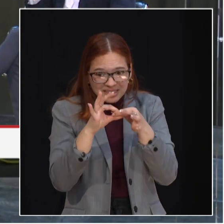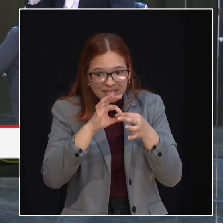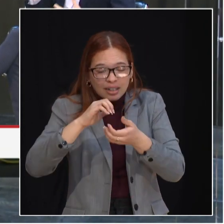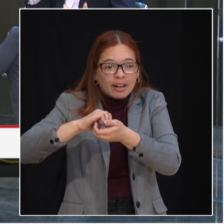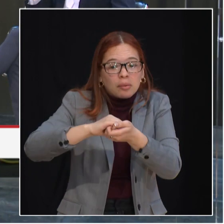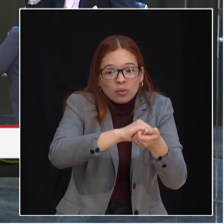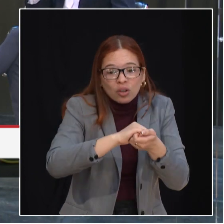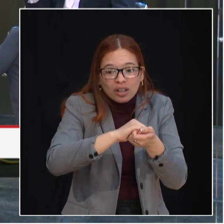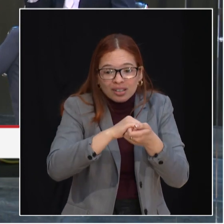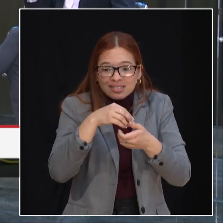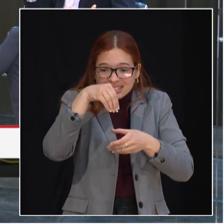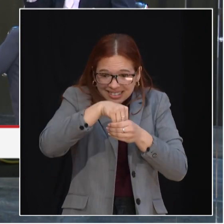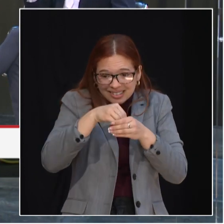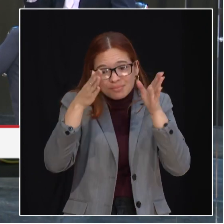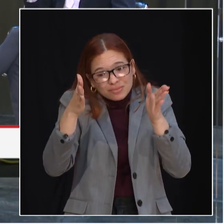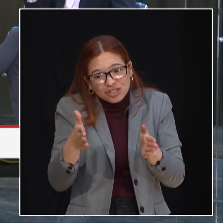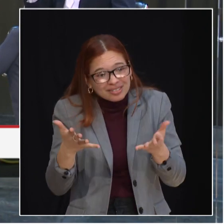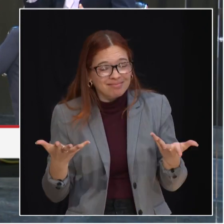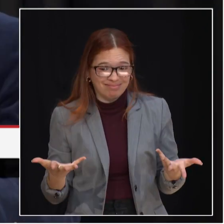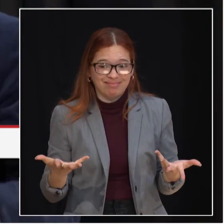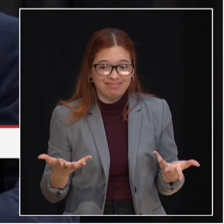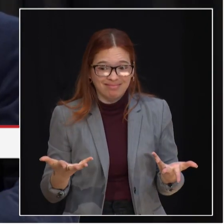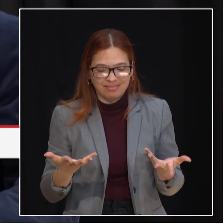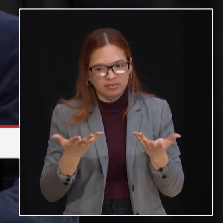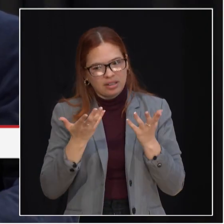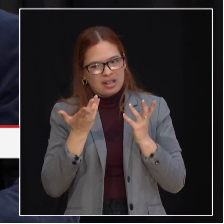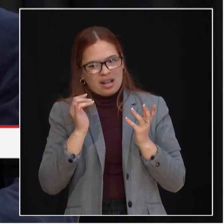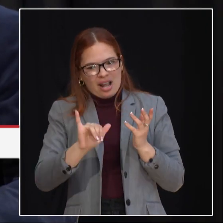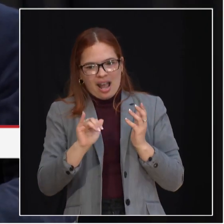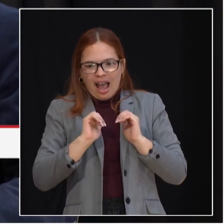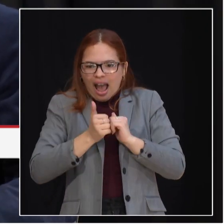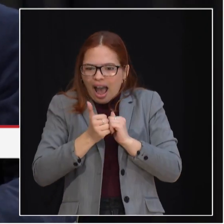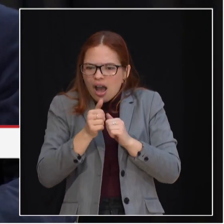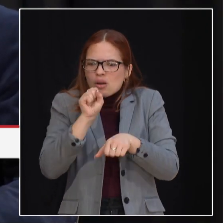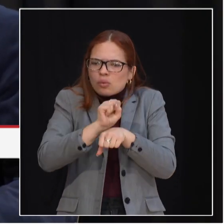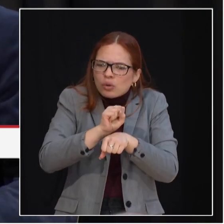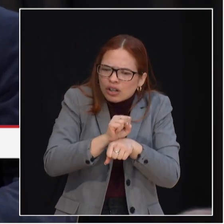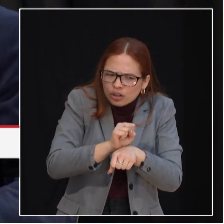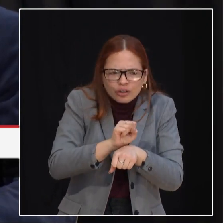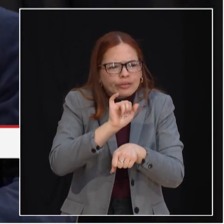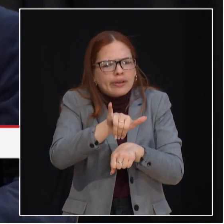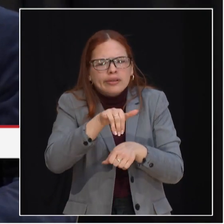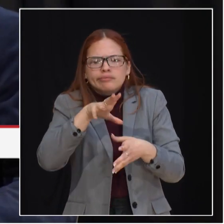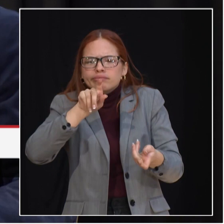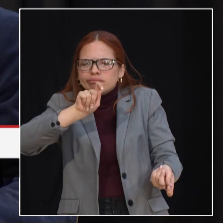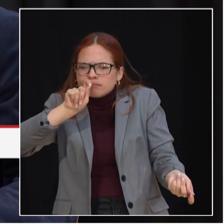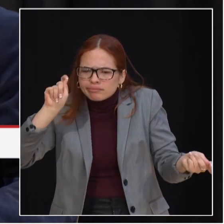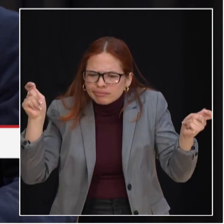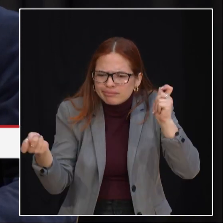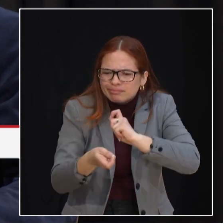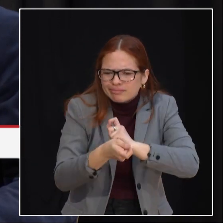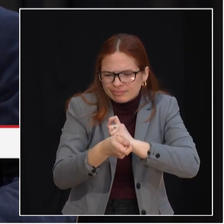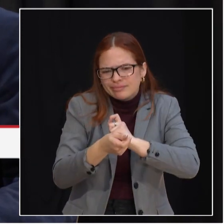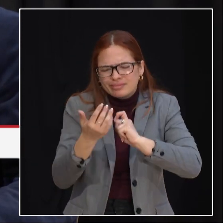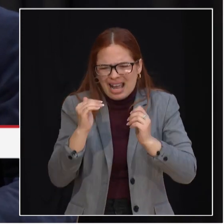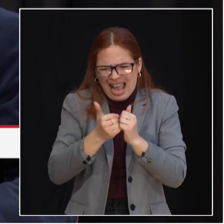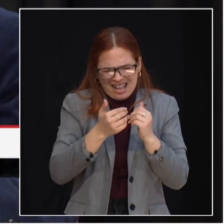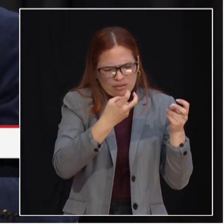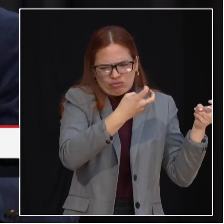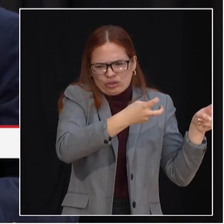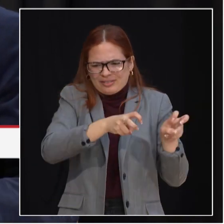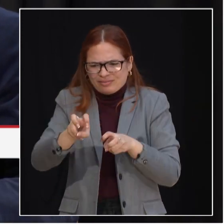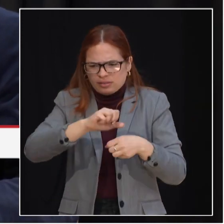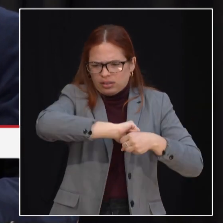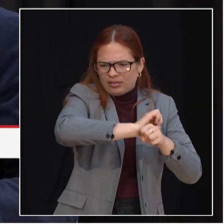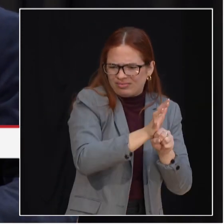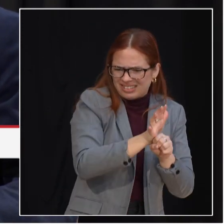together in person, but the way that people work has changed during the pandemic, and so the office that we have now isn't optimized for that, and